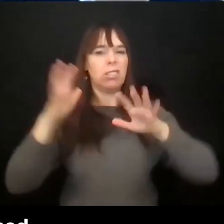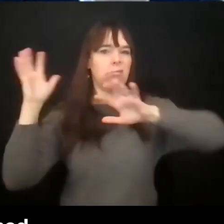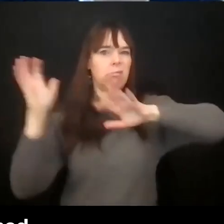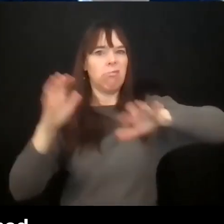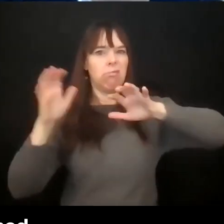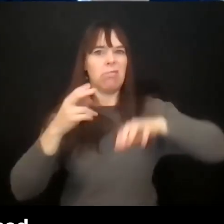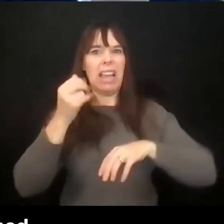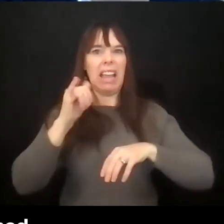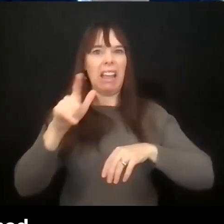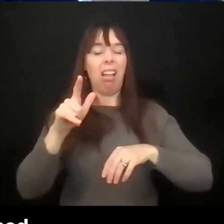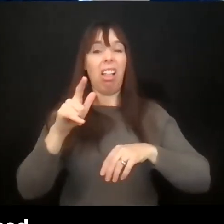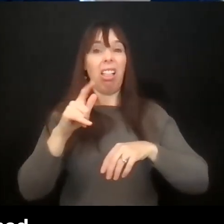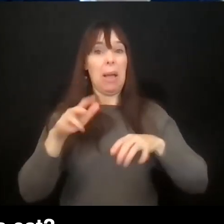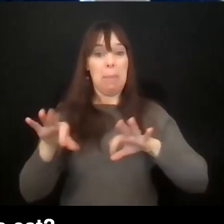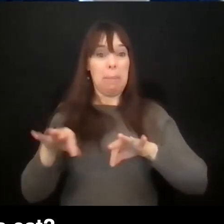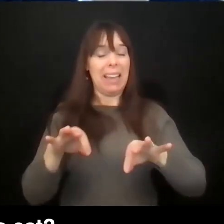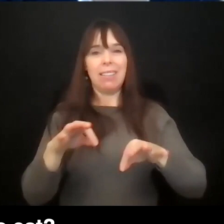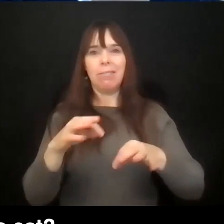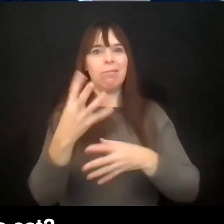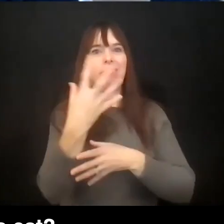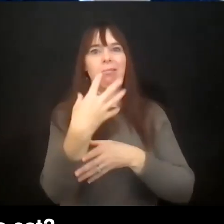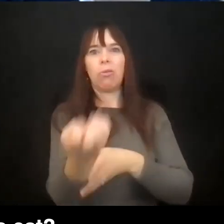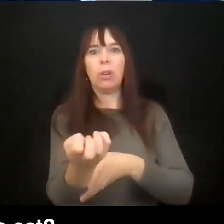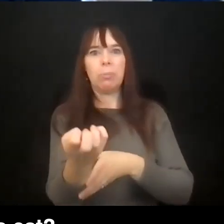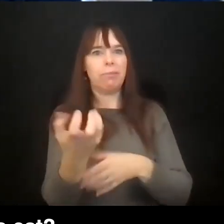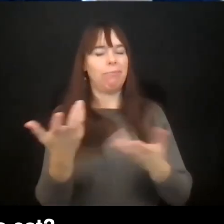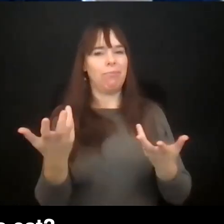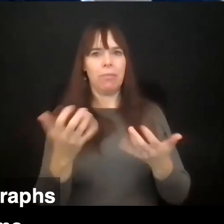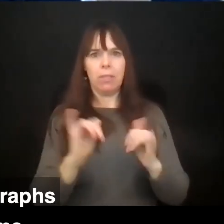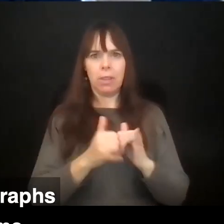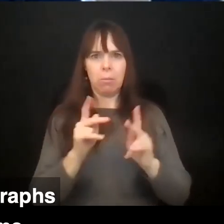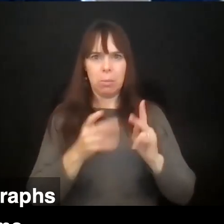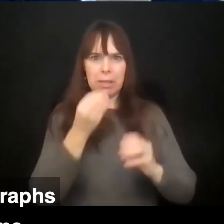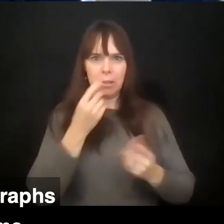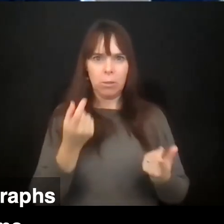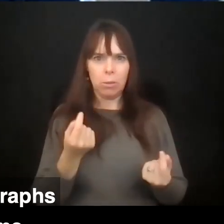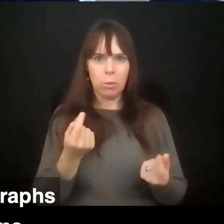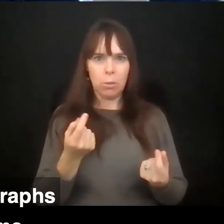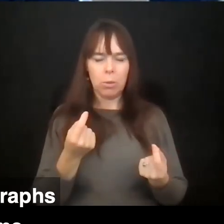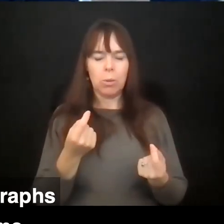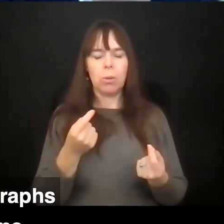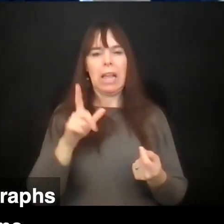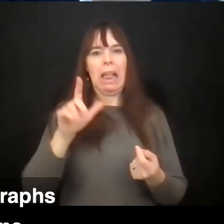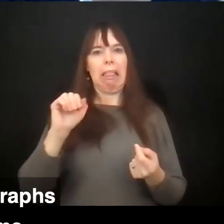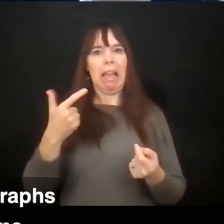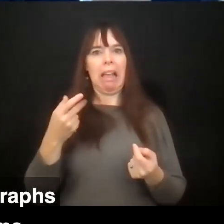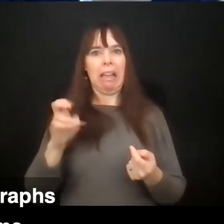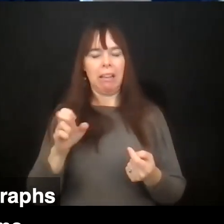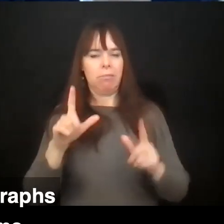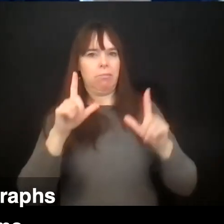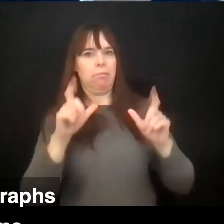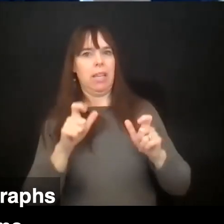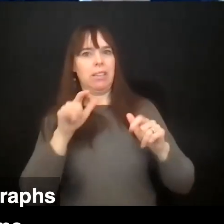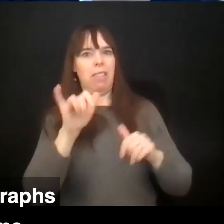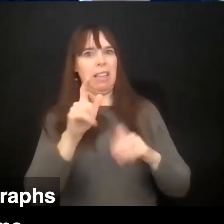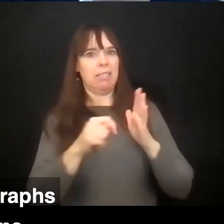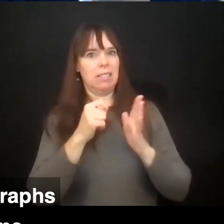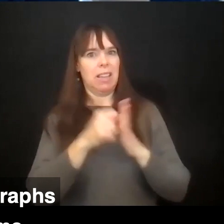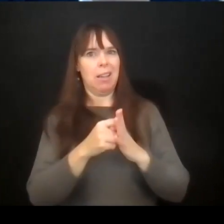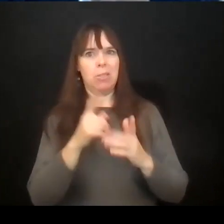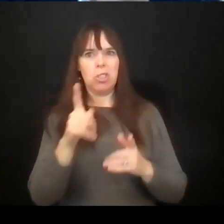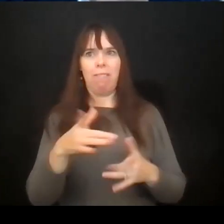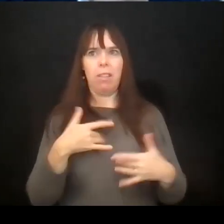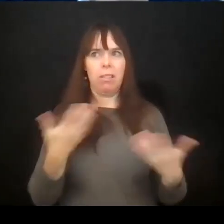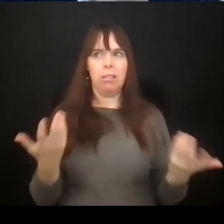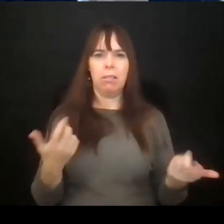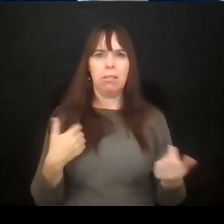the crops are ruined. How are people going to eat? Dorothea Lange photographs her at this terrible time